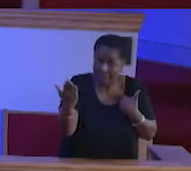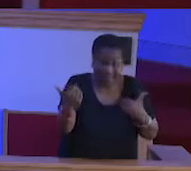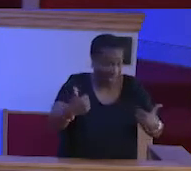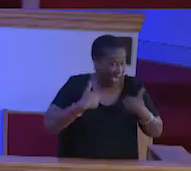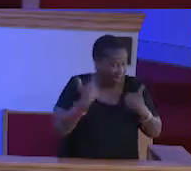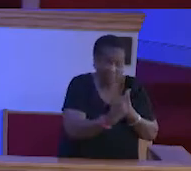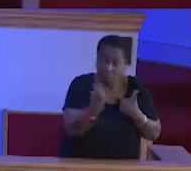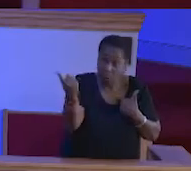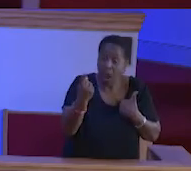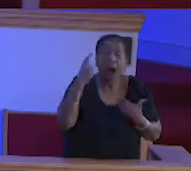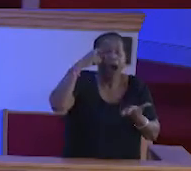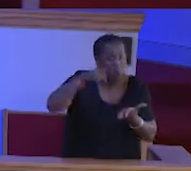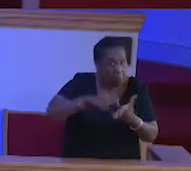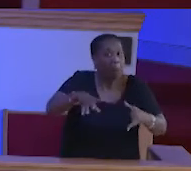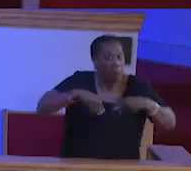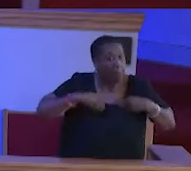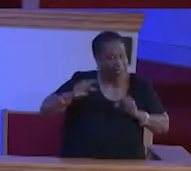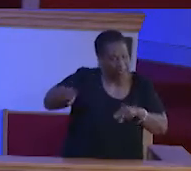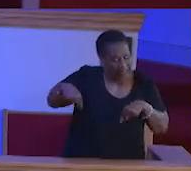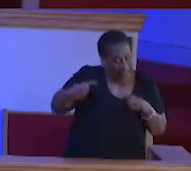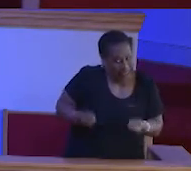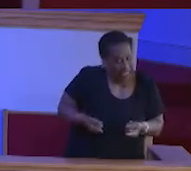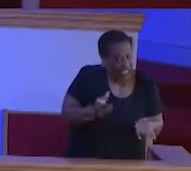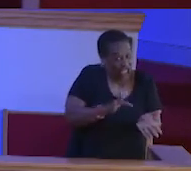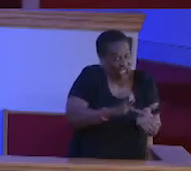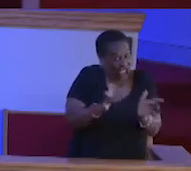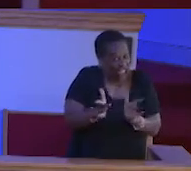to acknowledge?